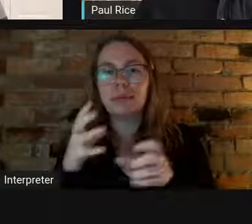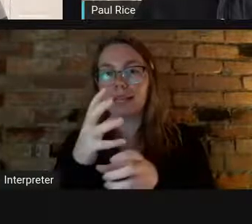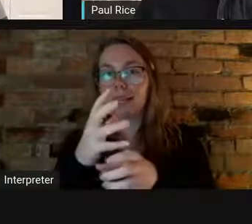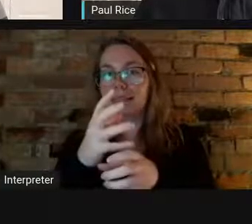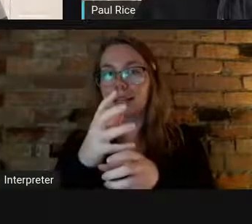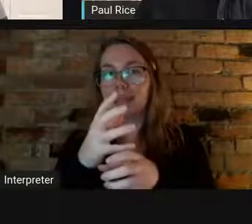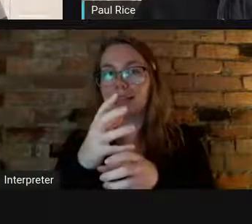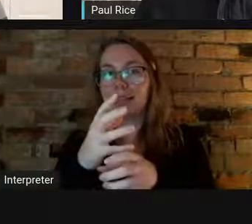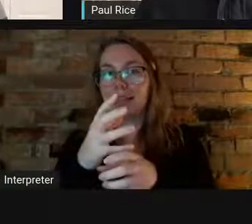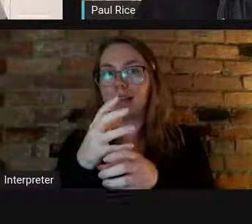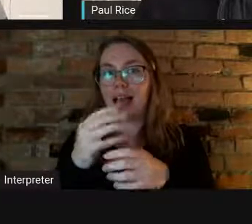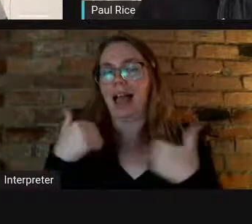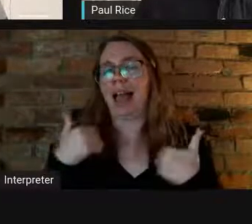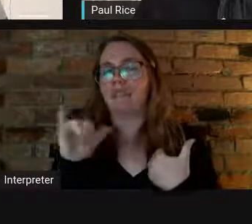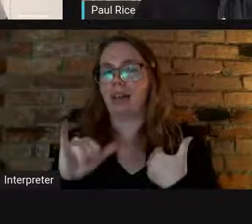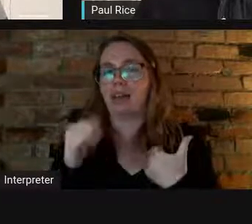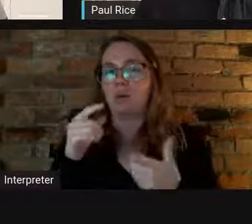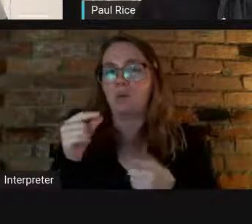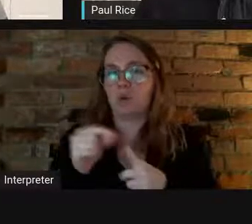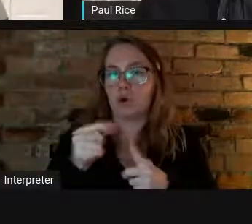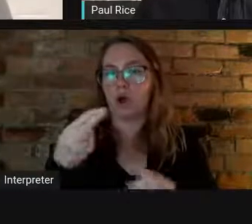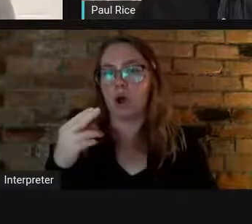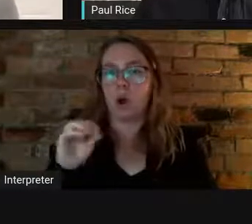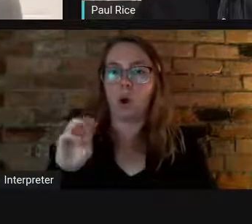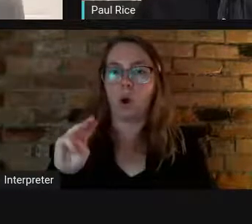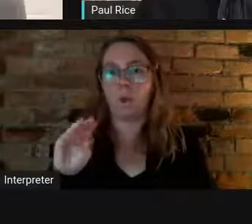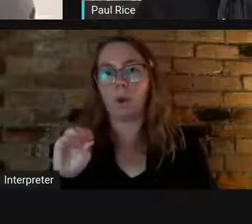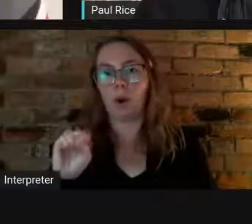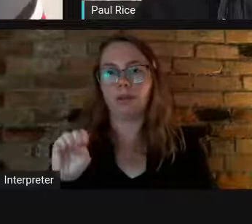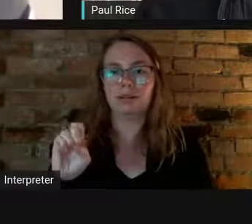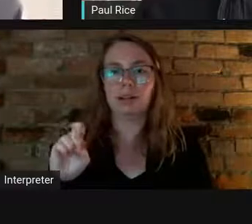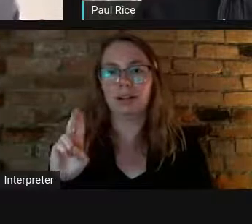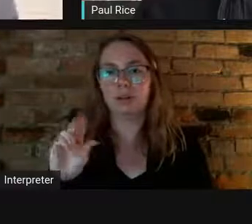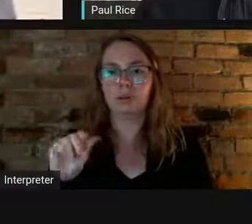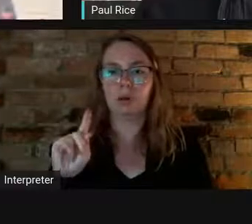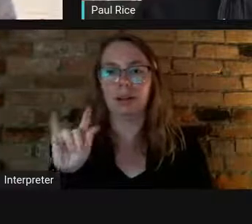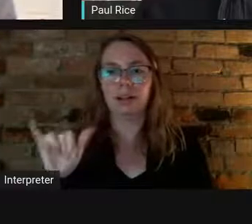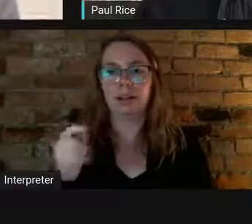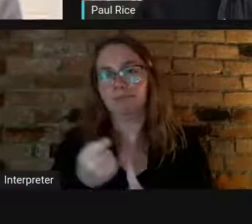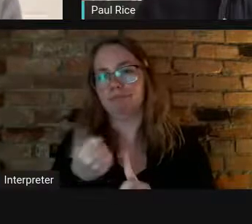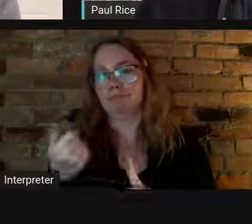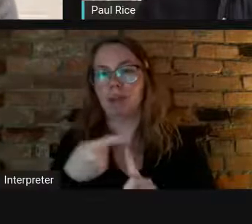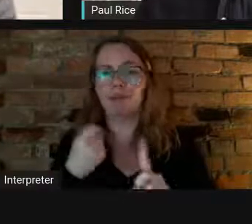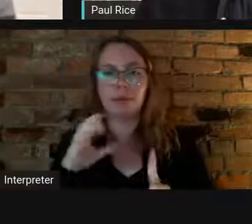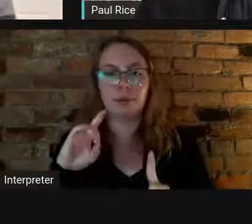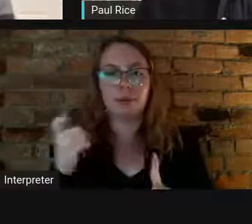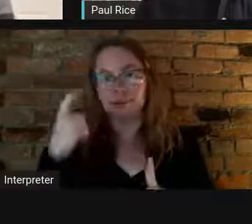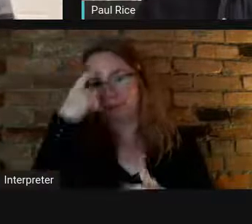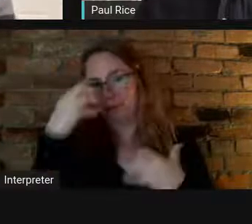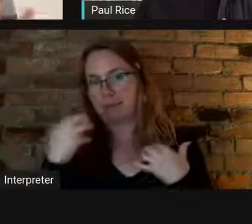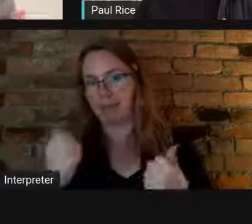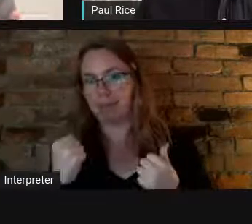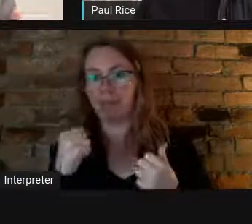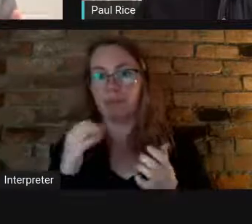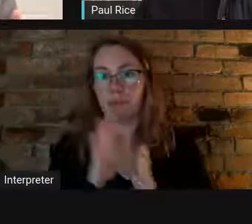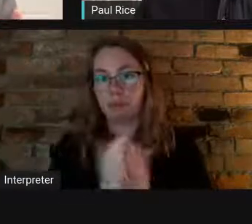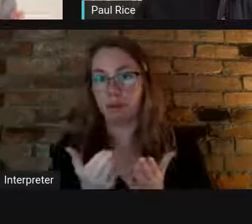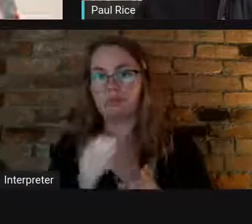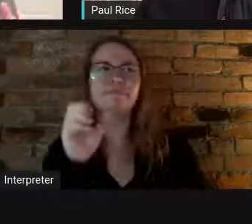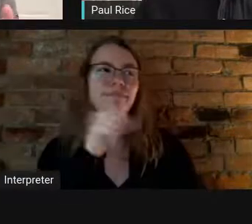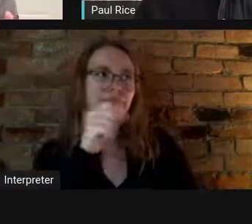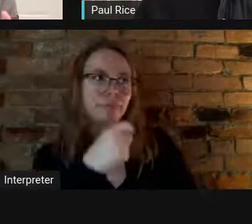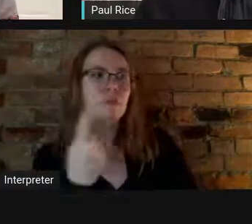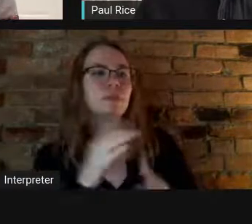homosexuality out of the book. Yeah, and one of the challenges, you know, as we had to tell this story, we have to present, you